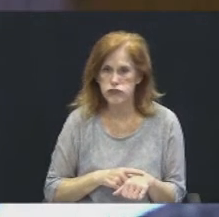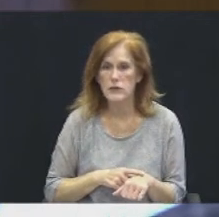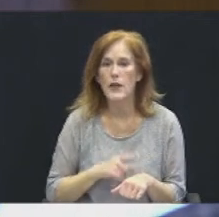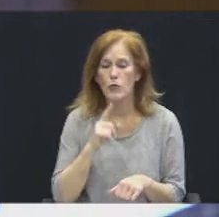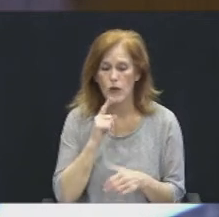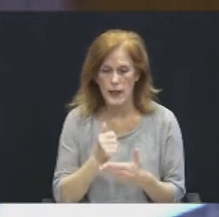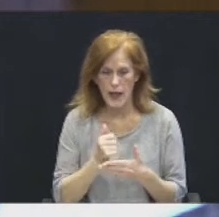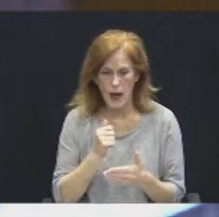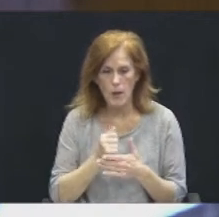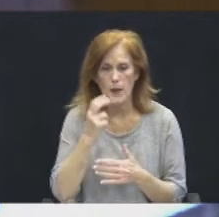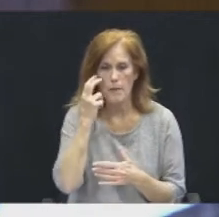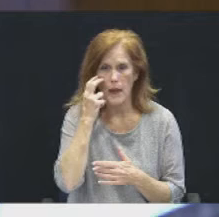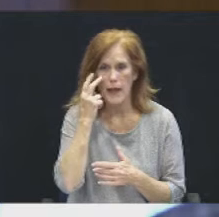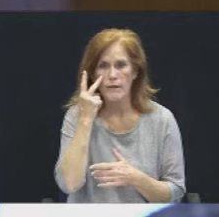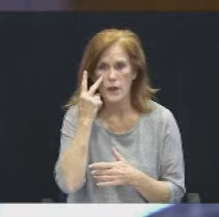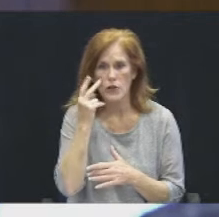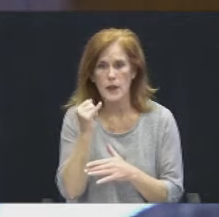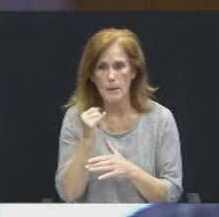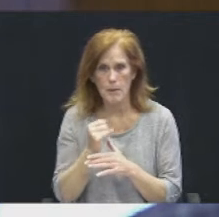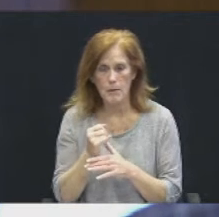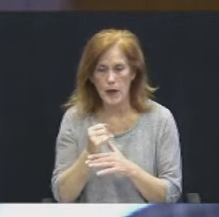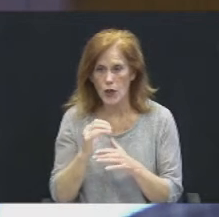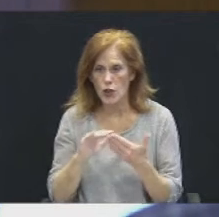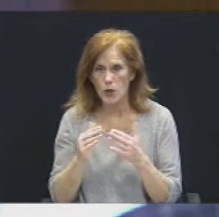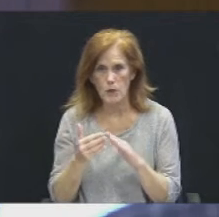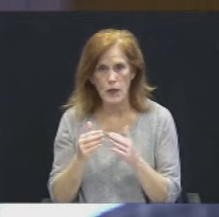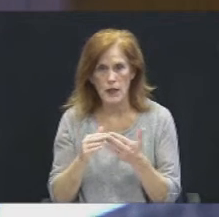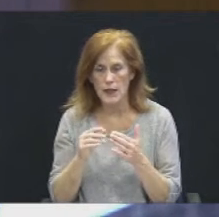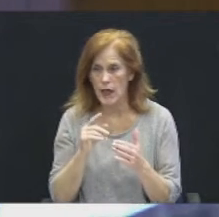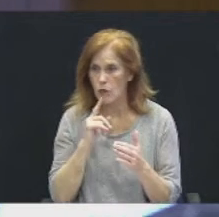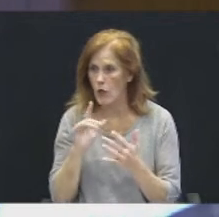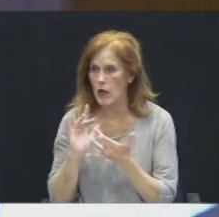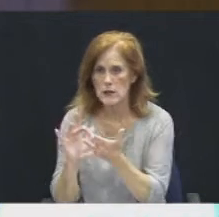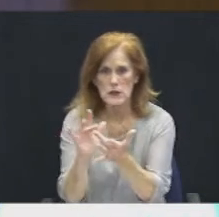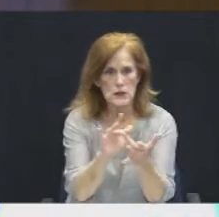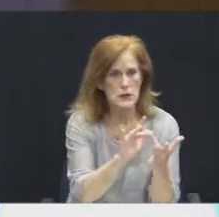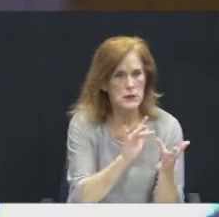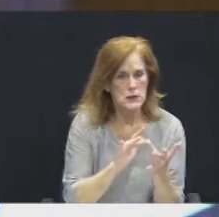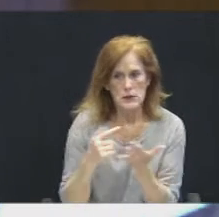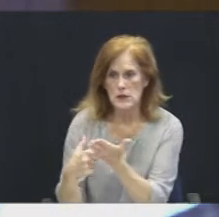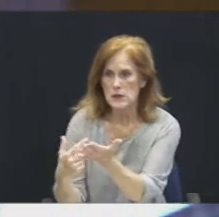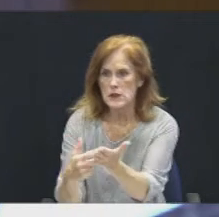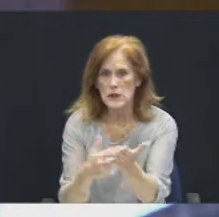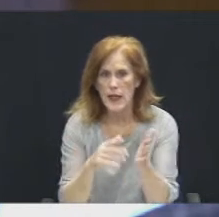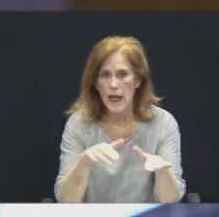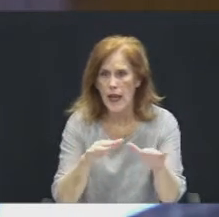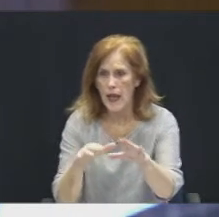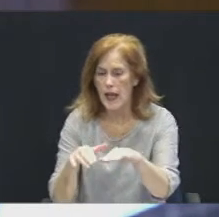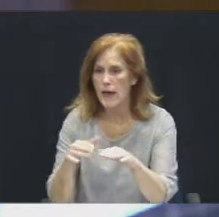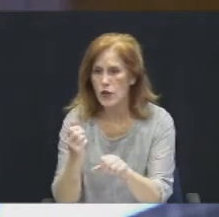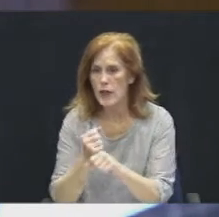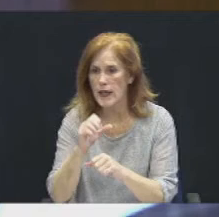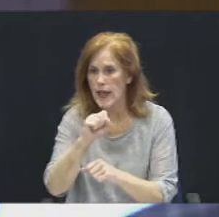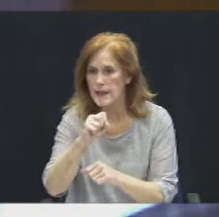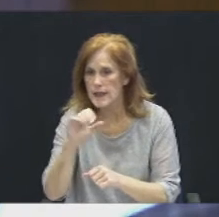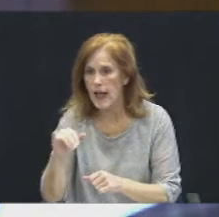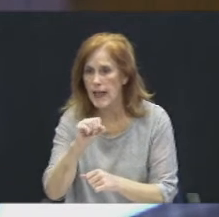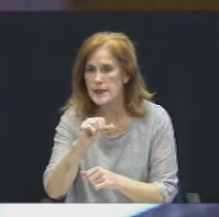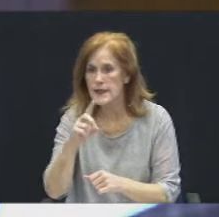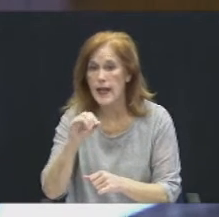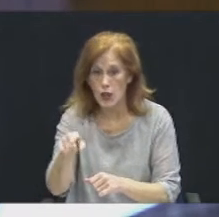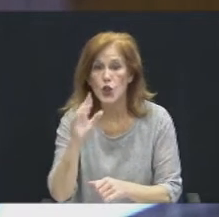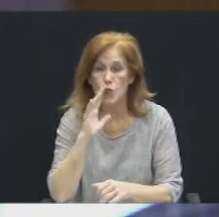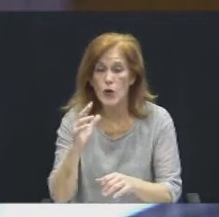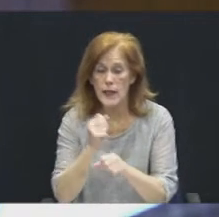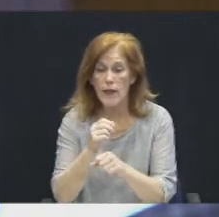and visually impaired community reached out to really talk to people about if you're on SSI or SSDI, you're going to get